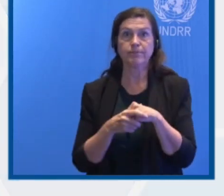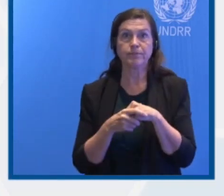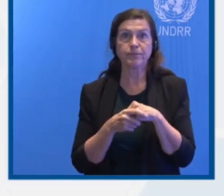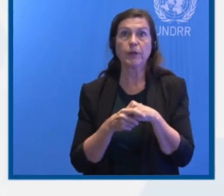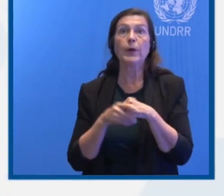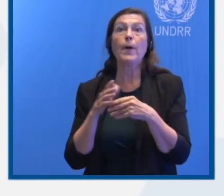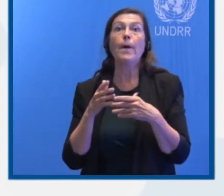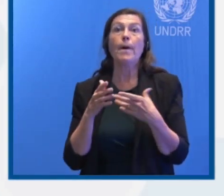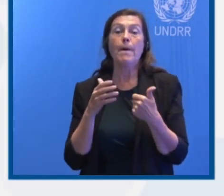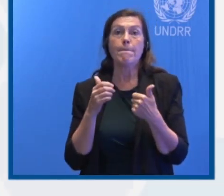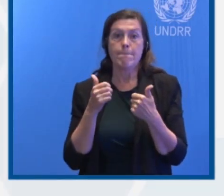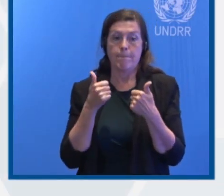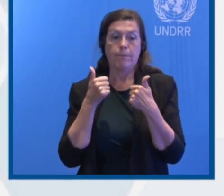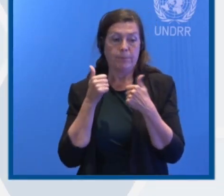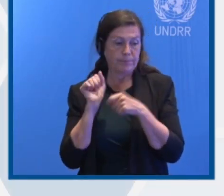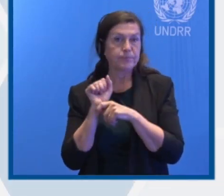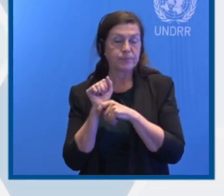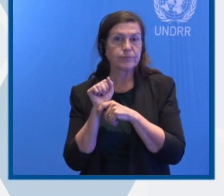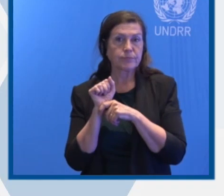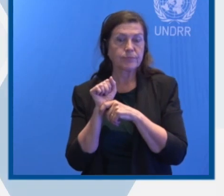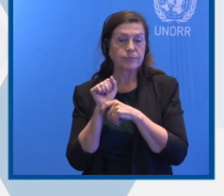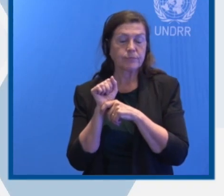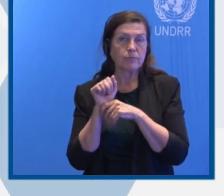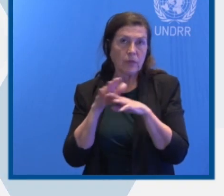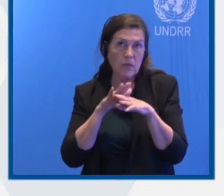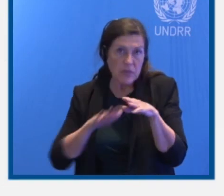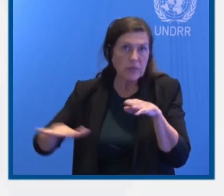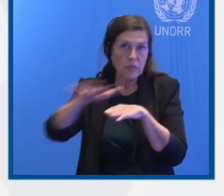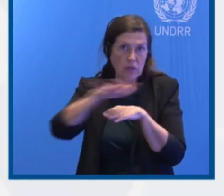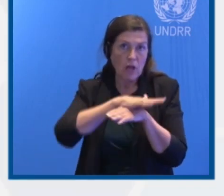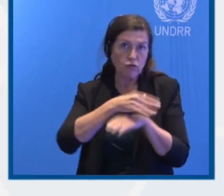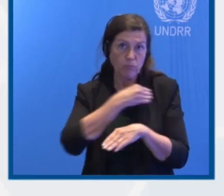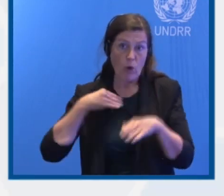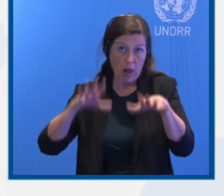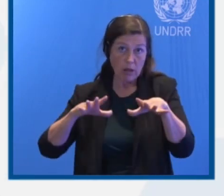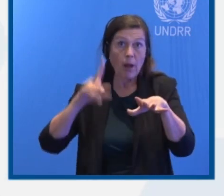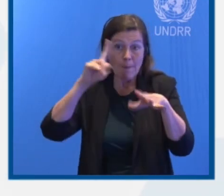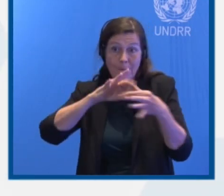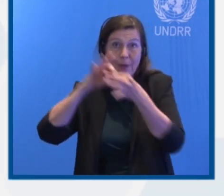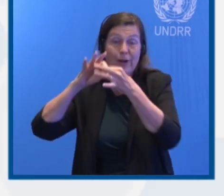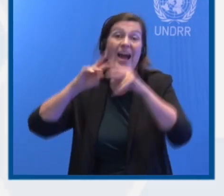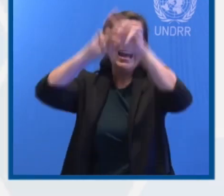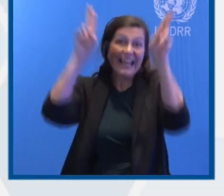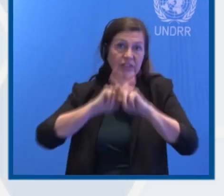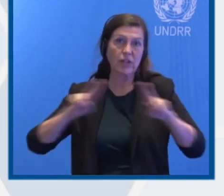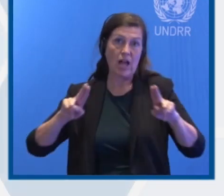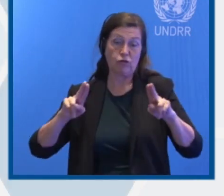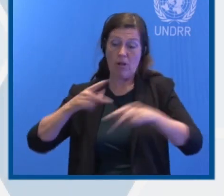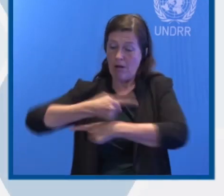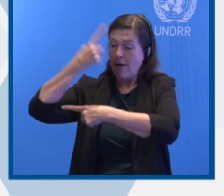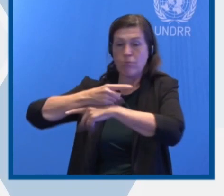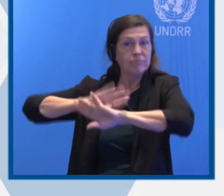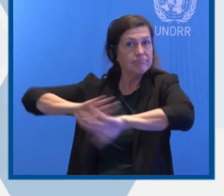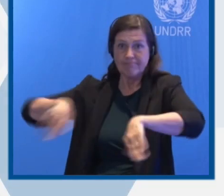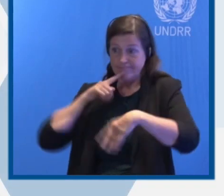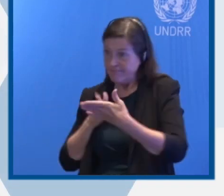protection, not only at the national level, but international level. Yeah? From my point of view,